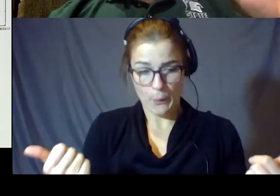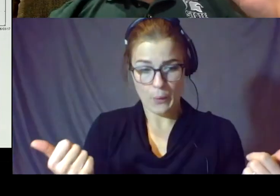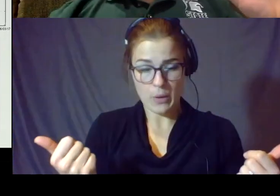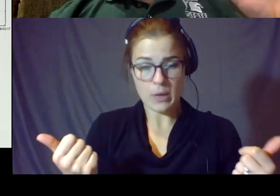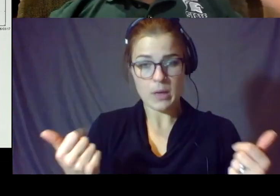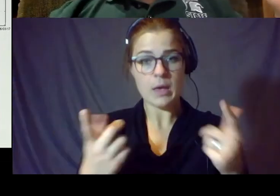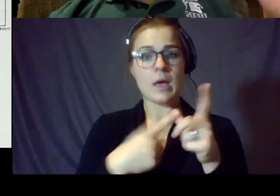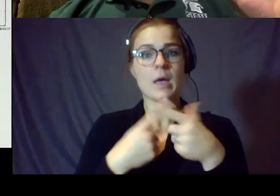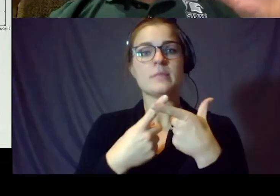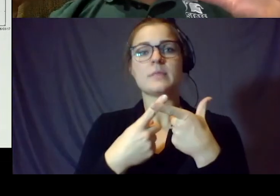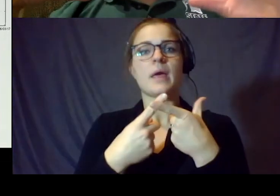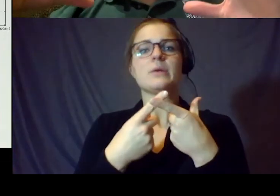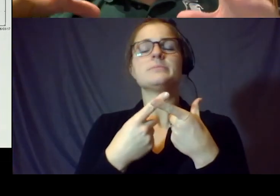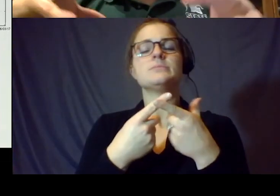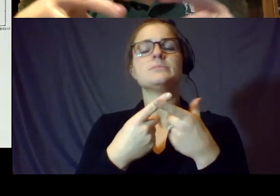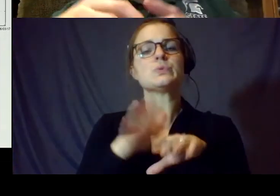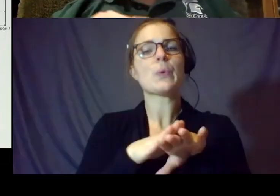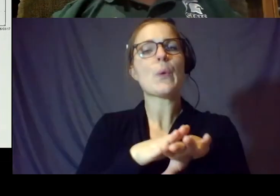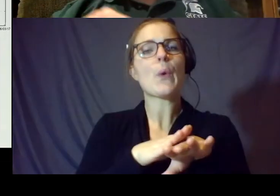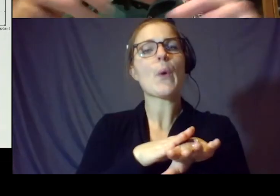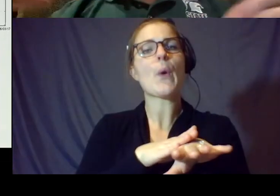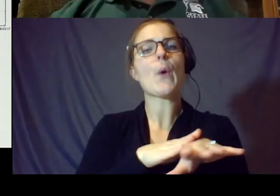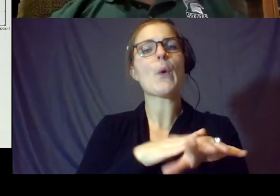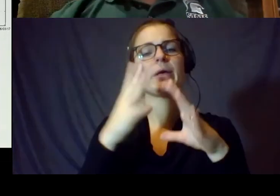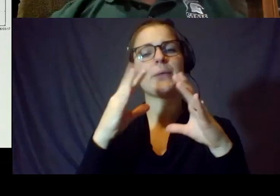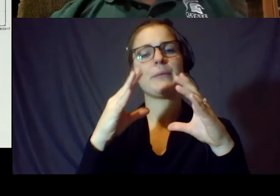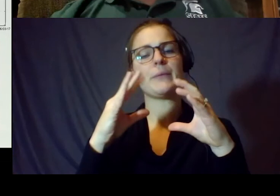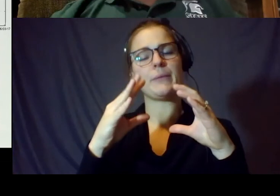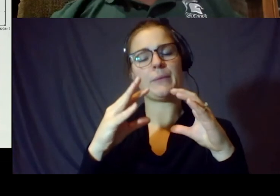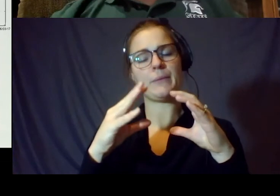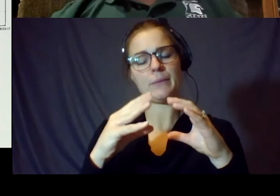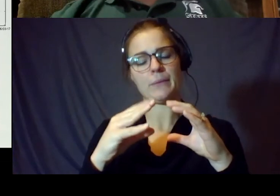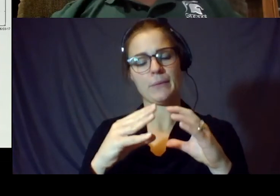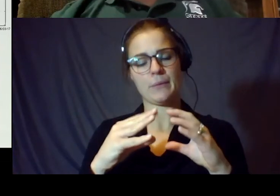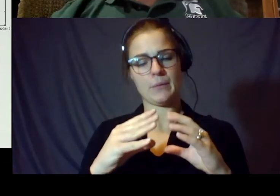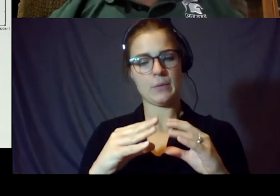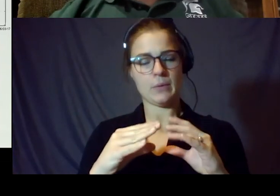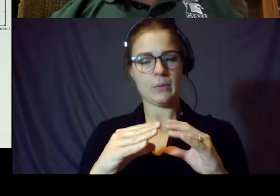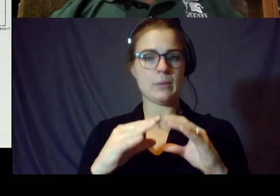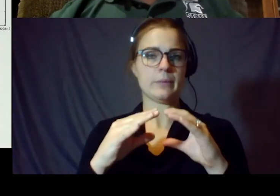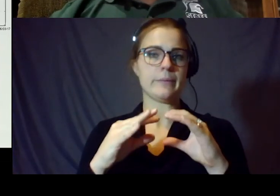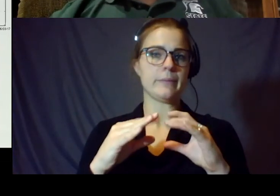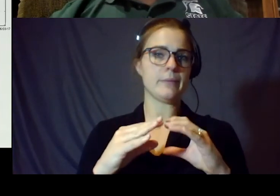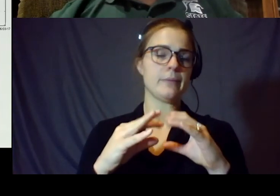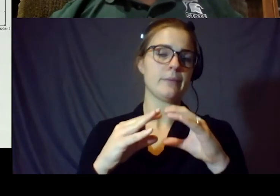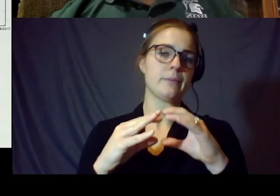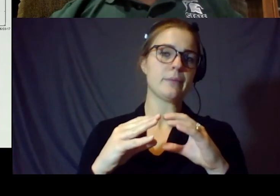slowly is burning off. Then it slowly dies down again until it goes back to